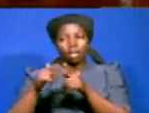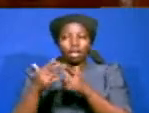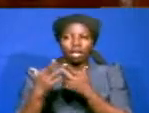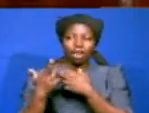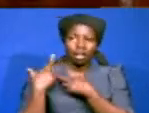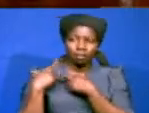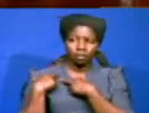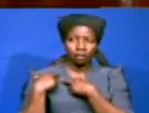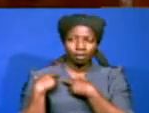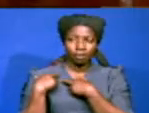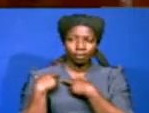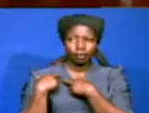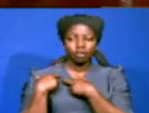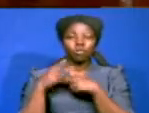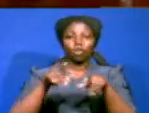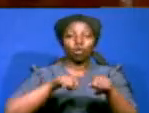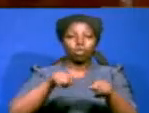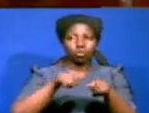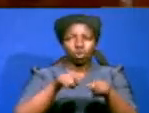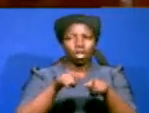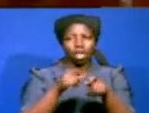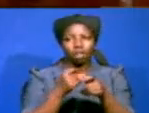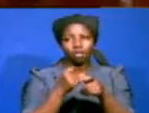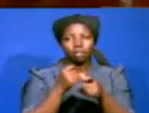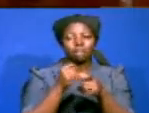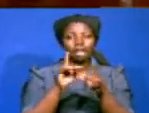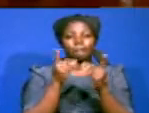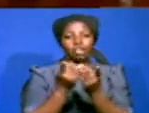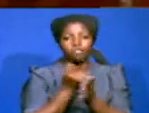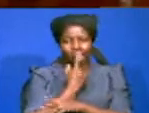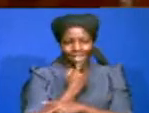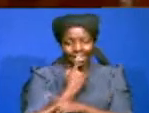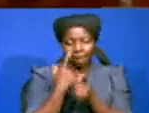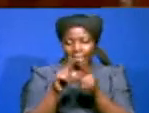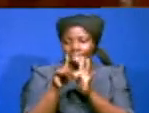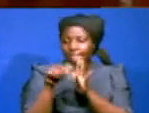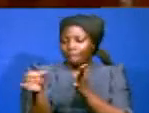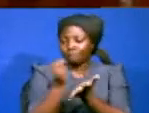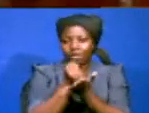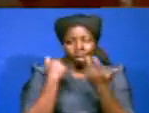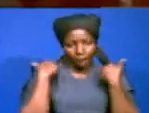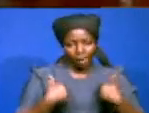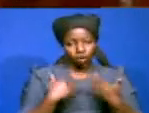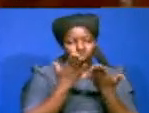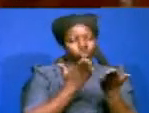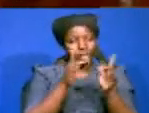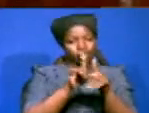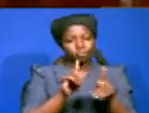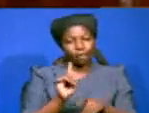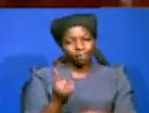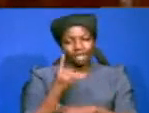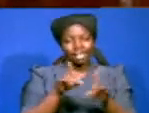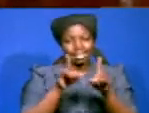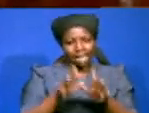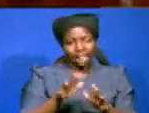Veterinary Medicine. He later appointed me to serve as the first director of Wangari Mother